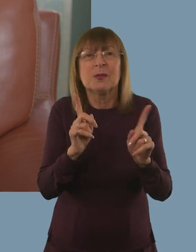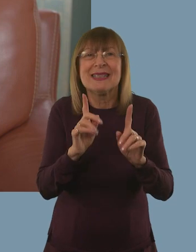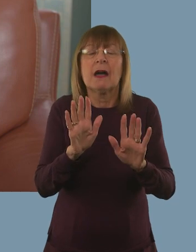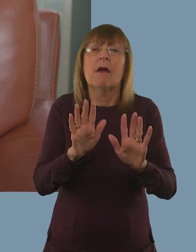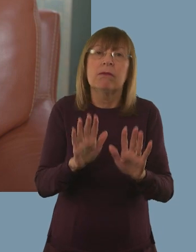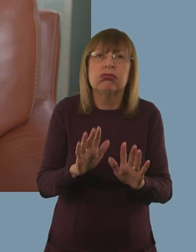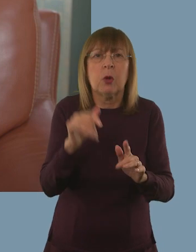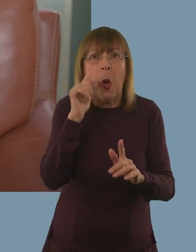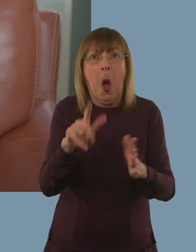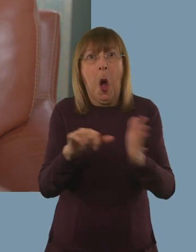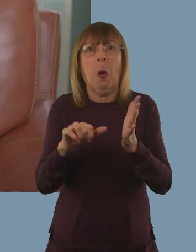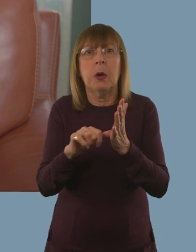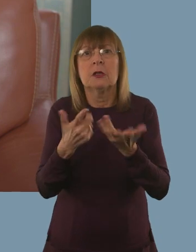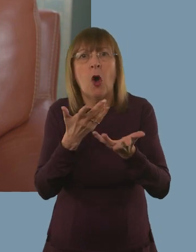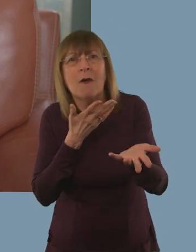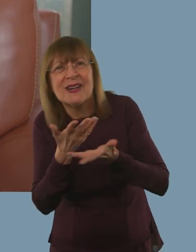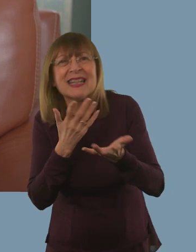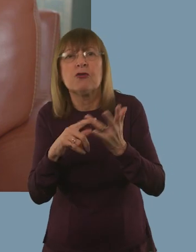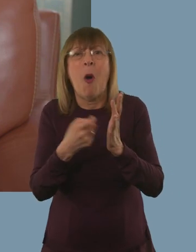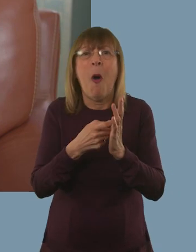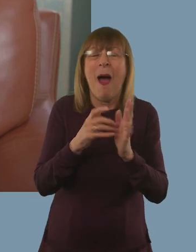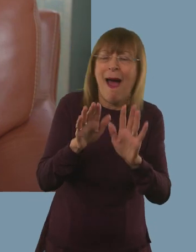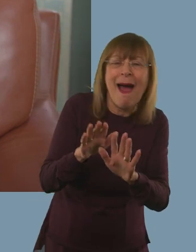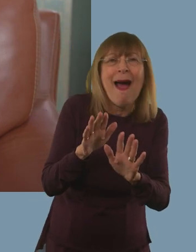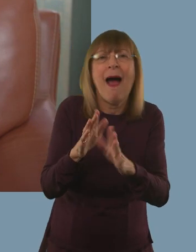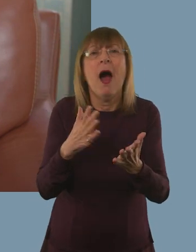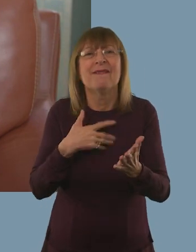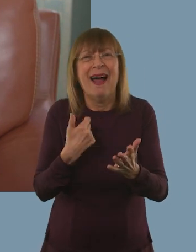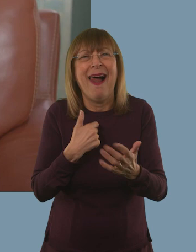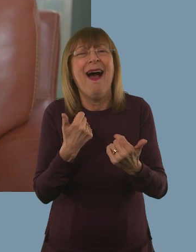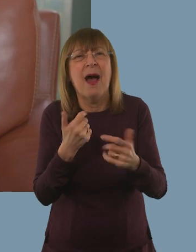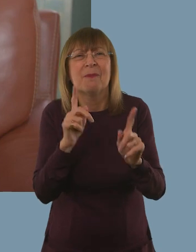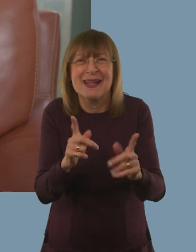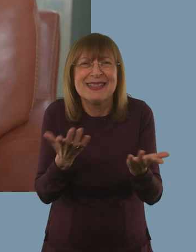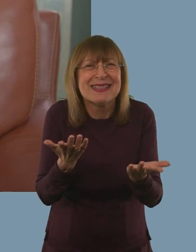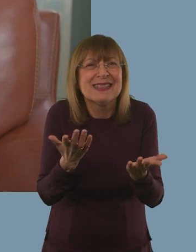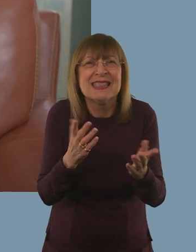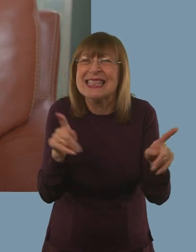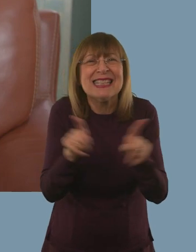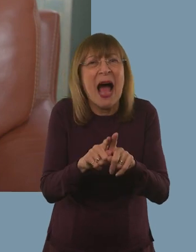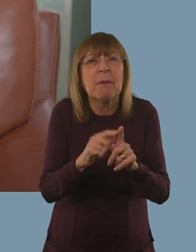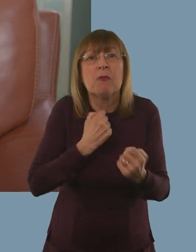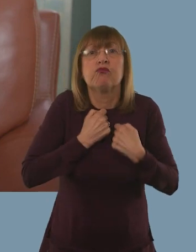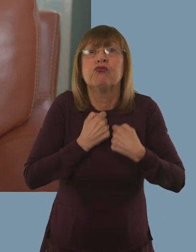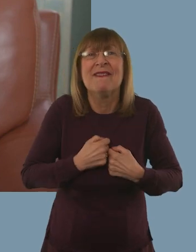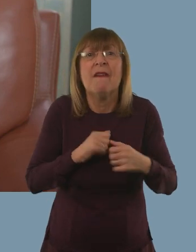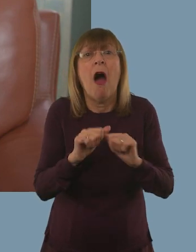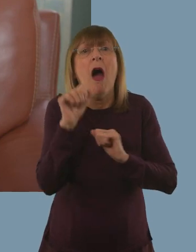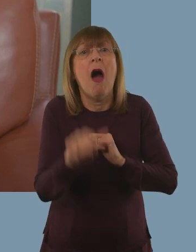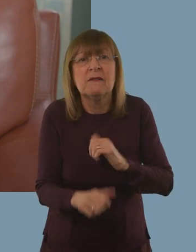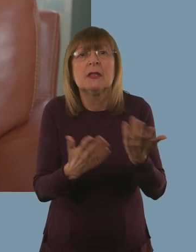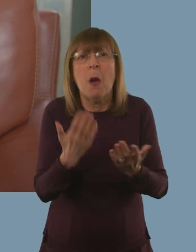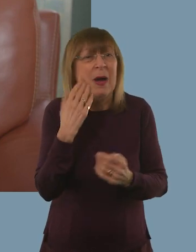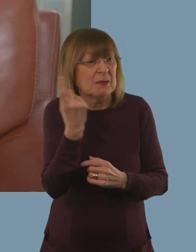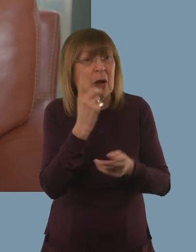with awkward conversations or offer platitudes to make you feel better, but nothing's really going to make you feel better. And that's the same with grief,